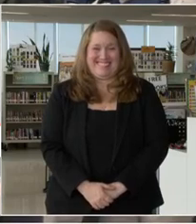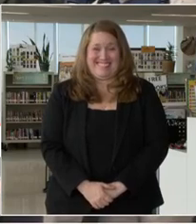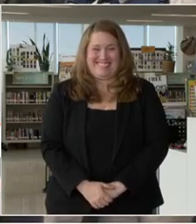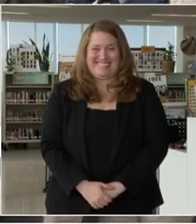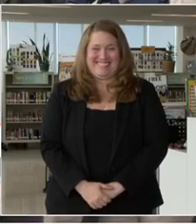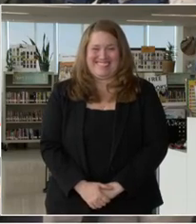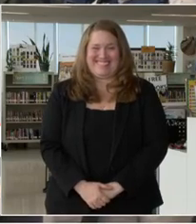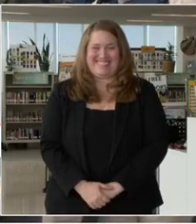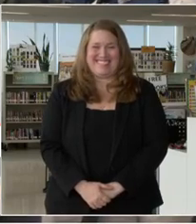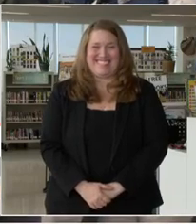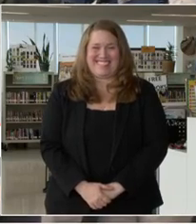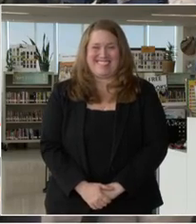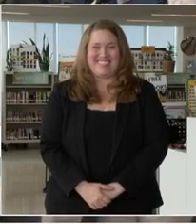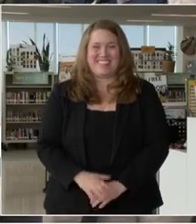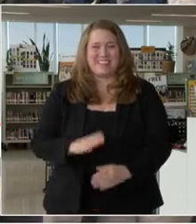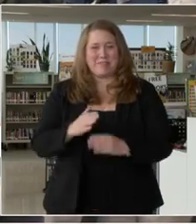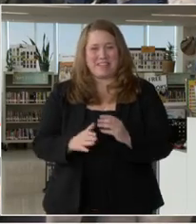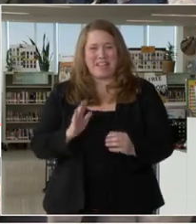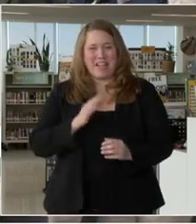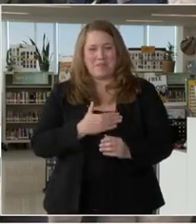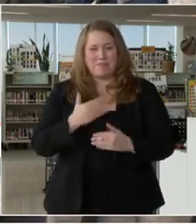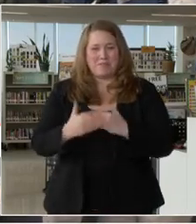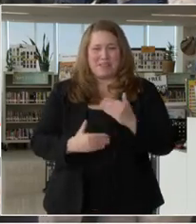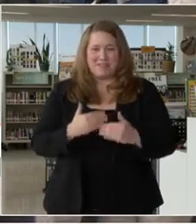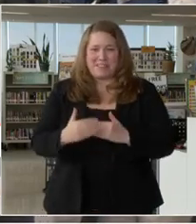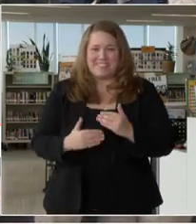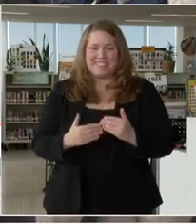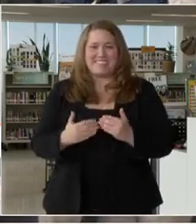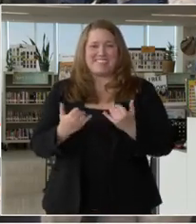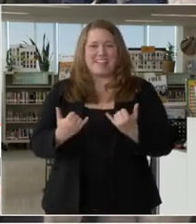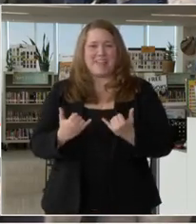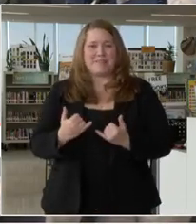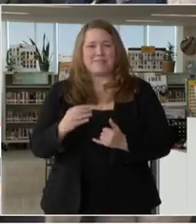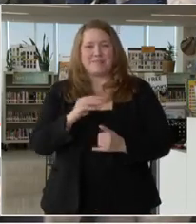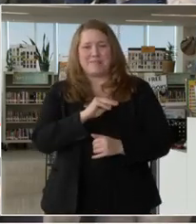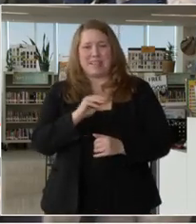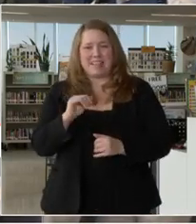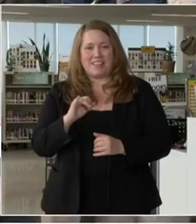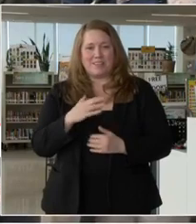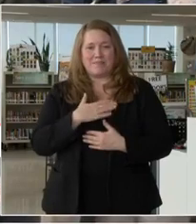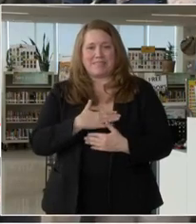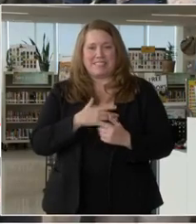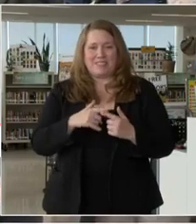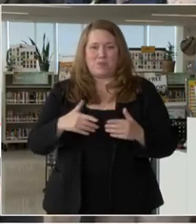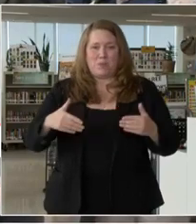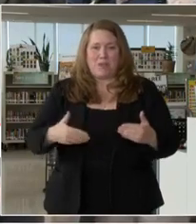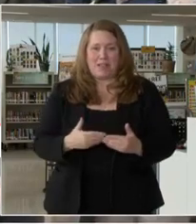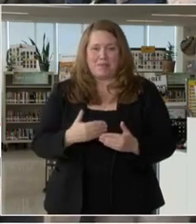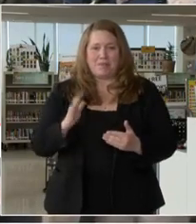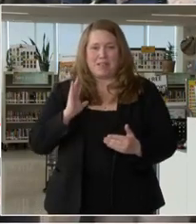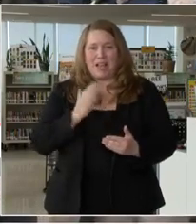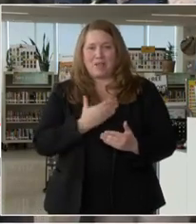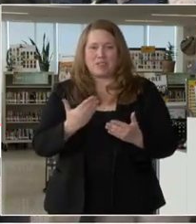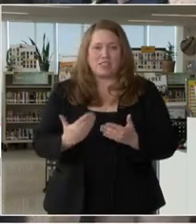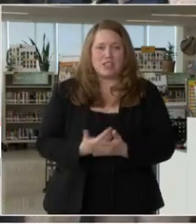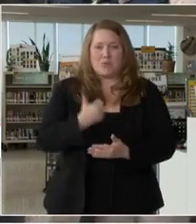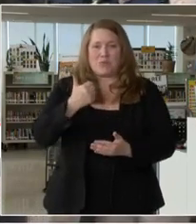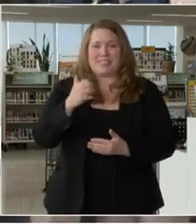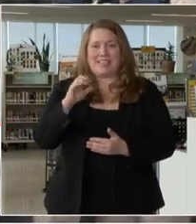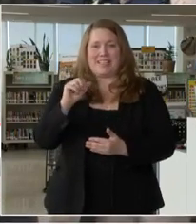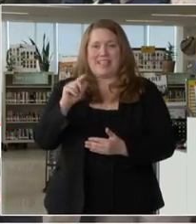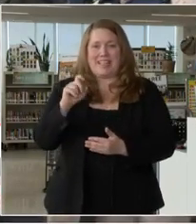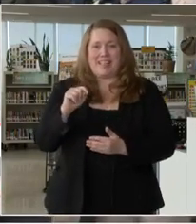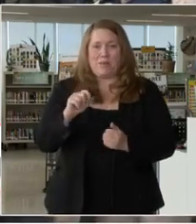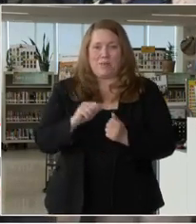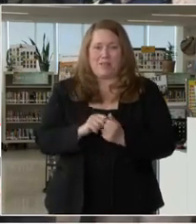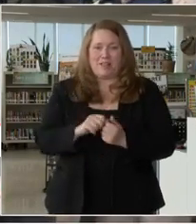completed our background process, and today, Mayor Bowser and I are pleased to welcome him as our newest cadet with the official